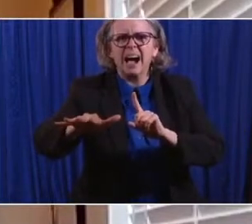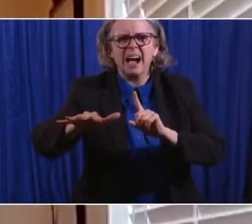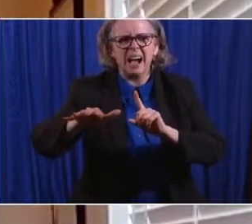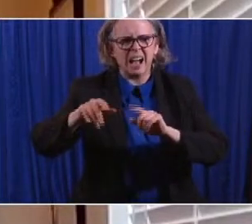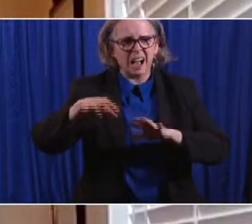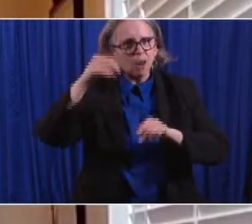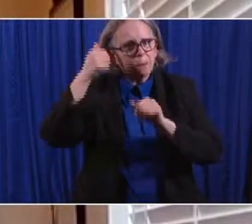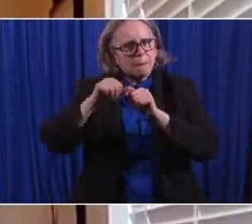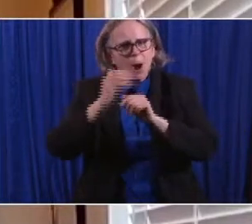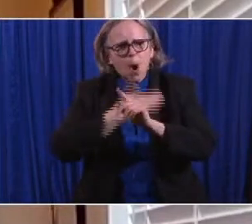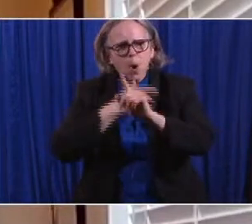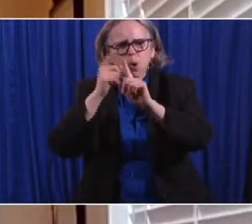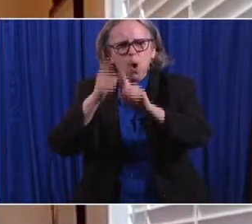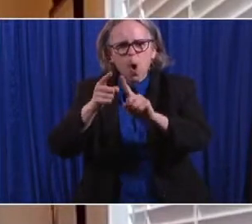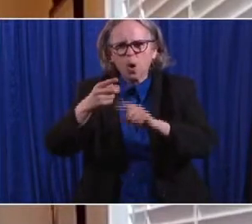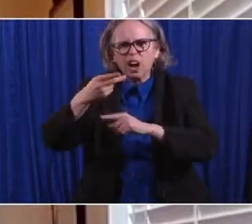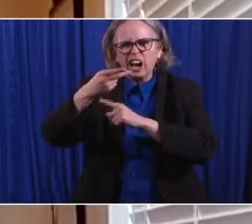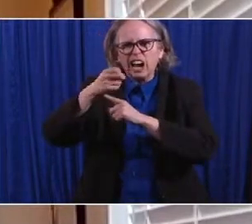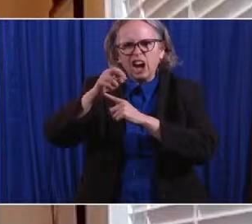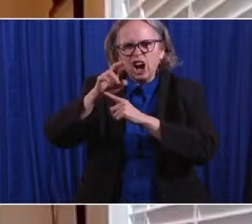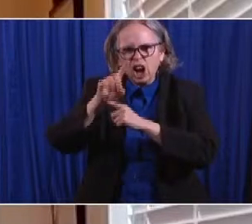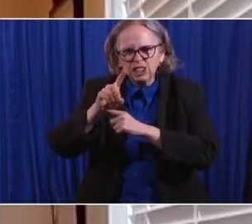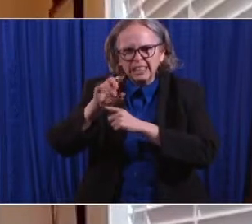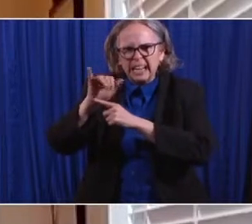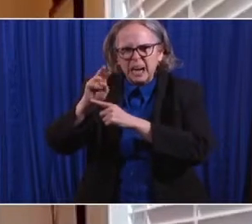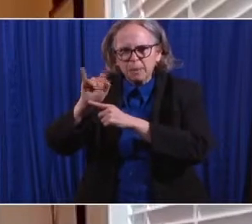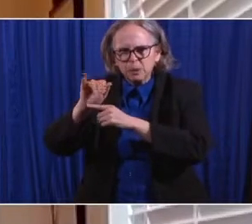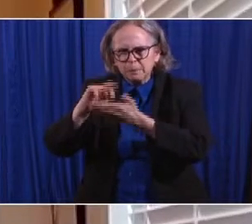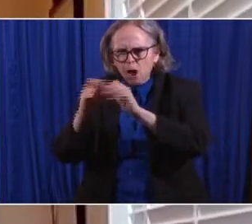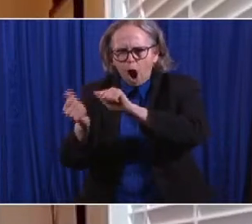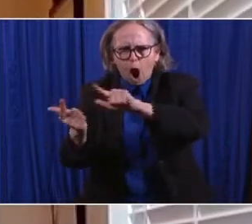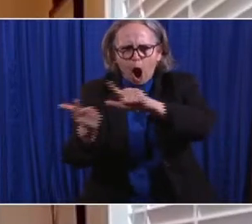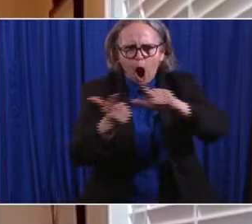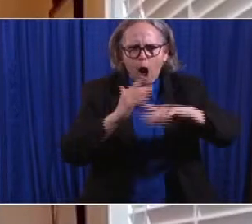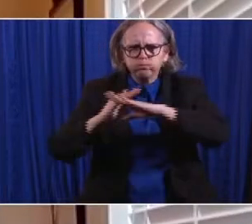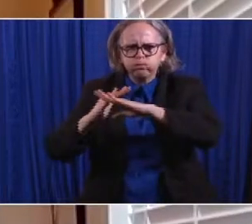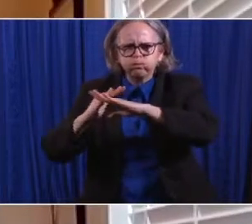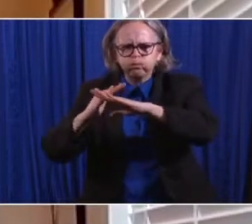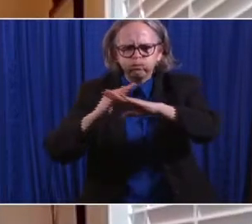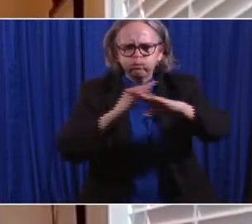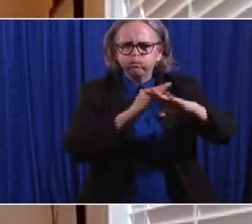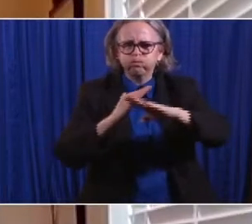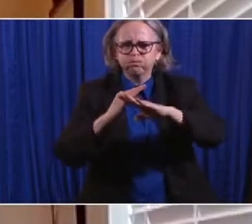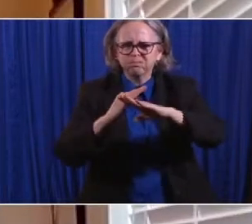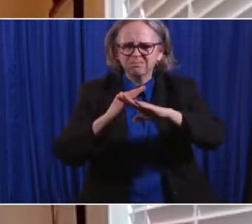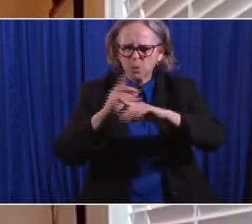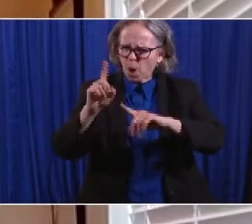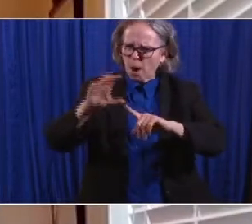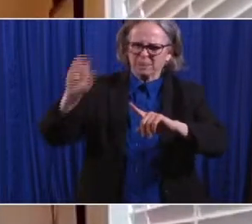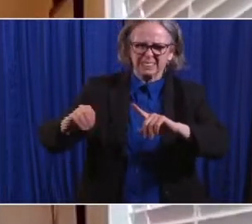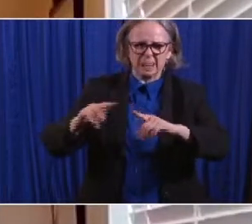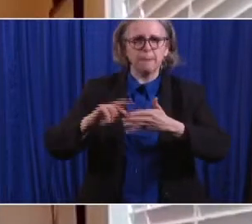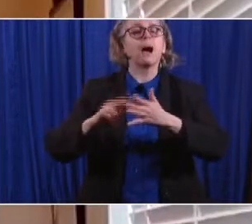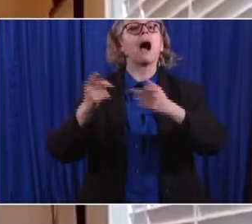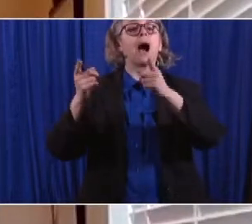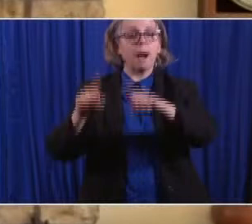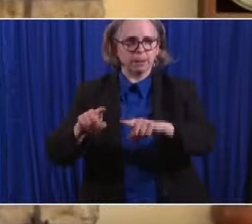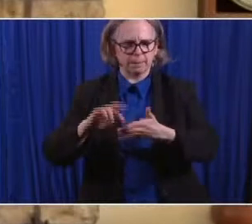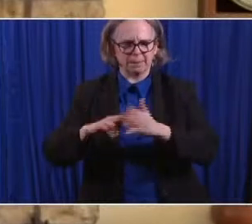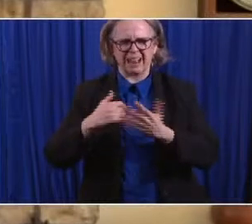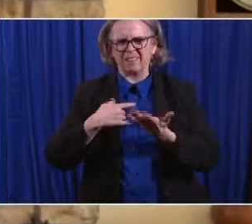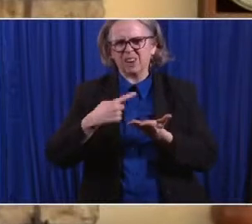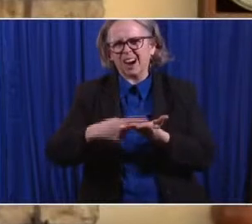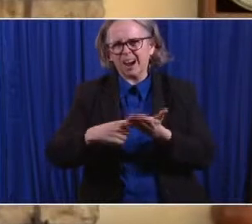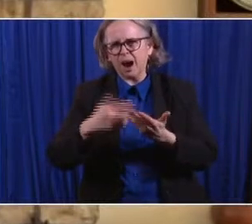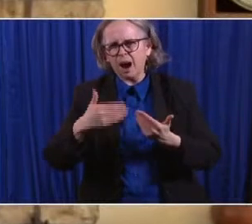talking about moving back away from some of these safeguards that we're using now, but it's premature.